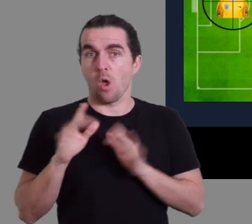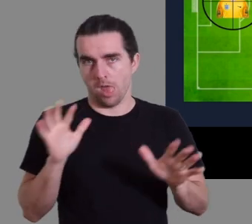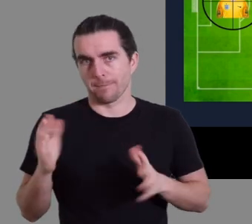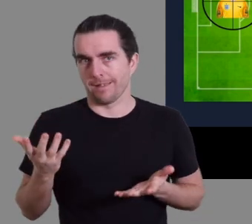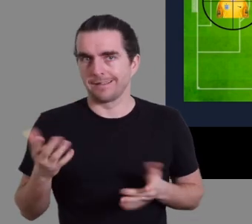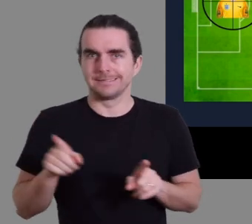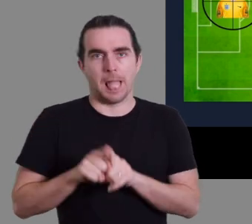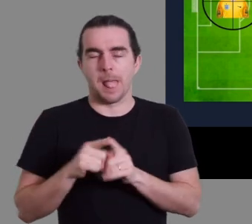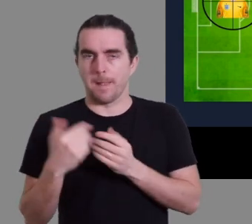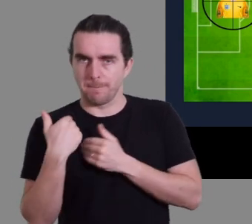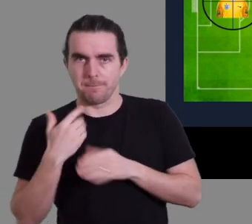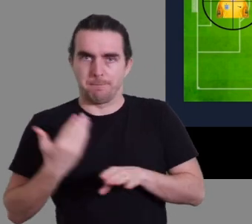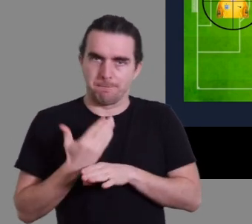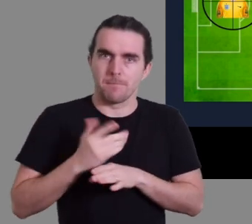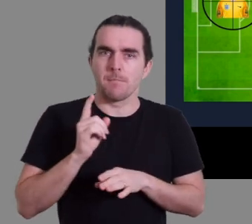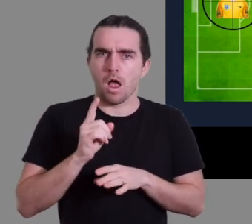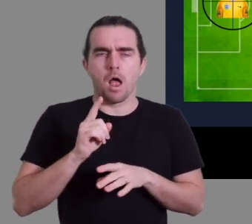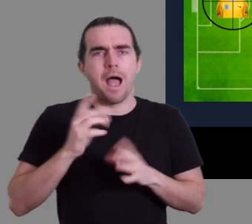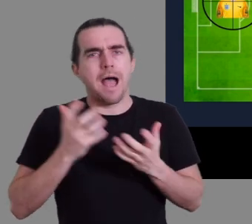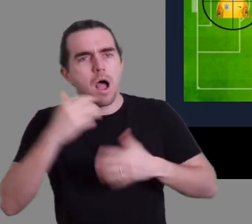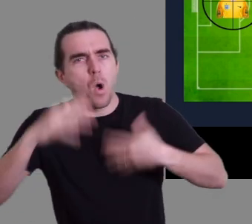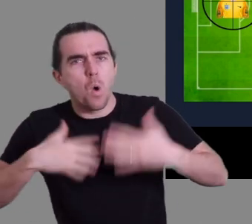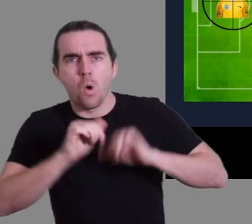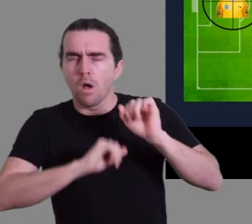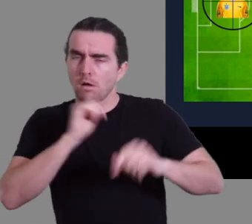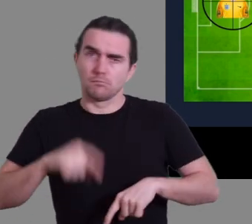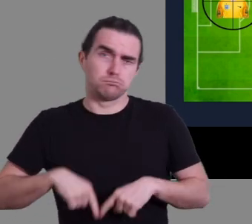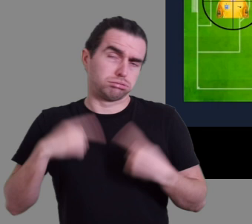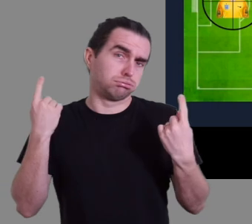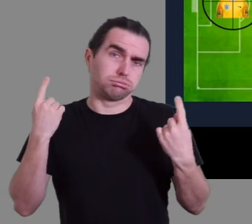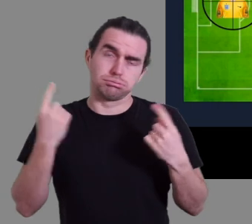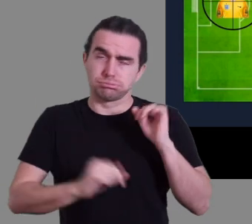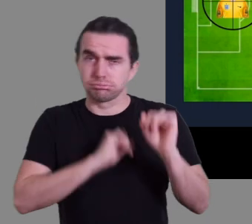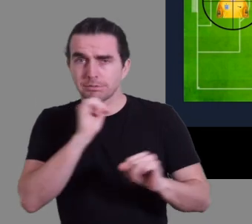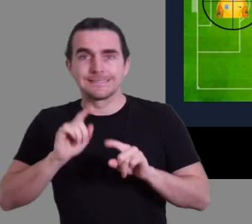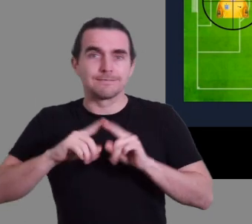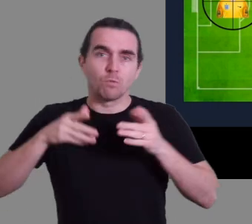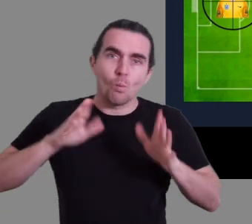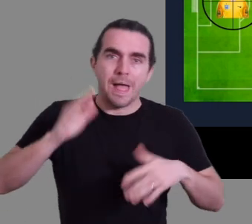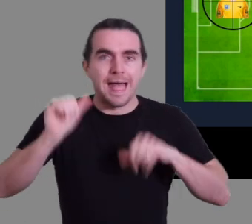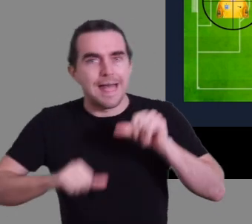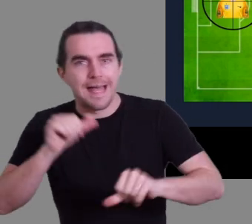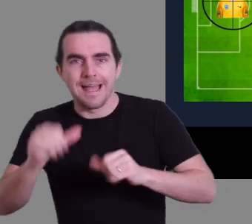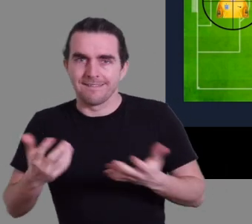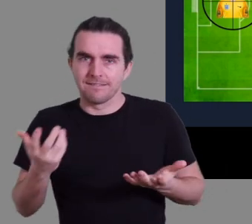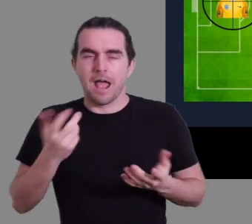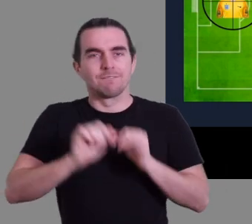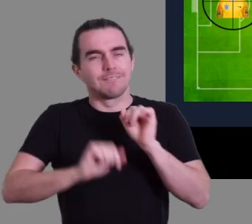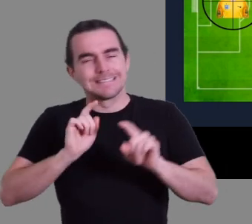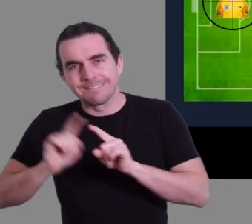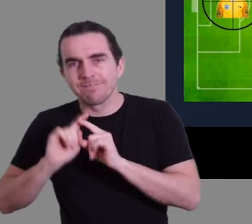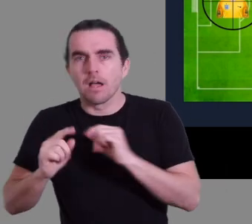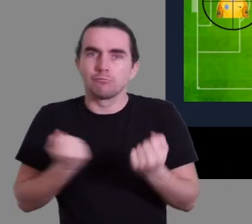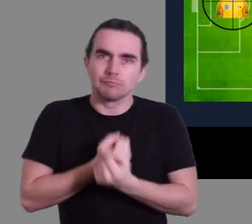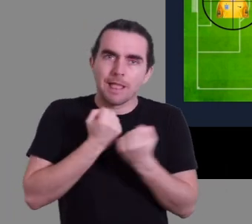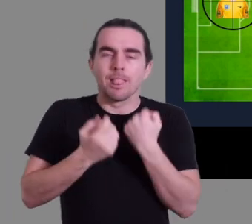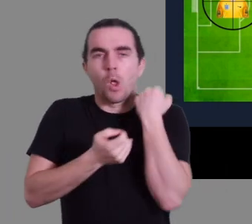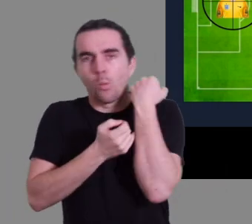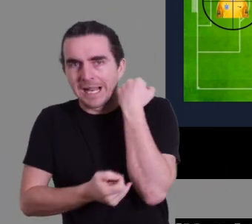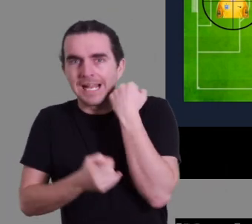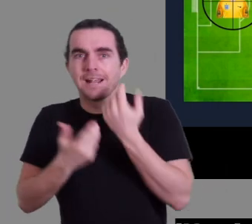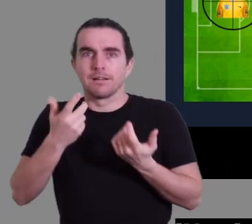to do, but they'll do it in slightly different ways. They'll all have slightly different approach and strengths and weaknesses.